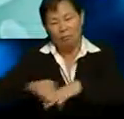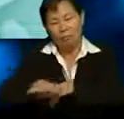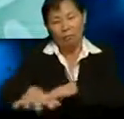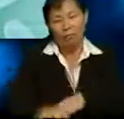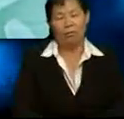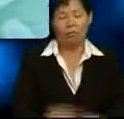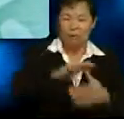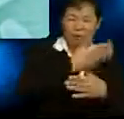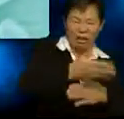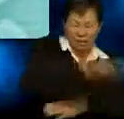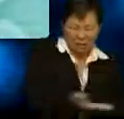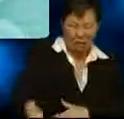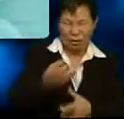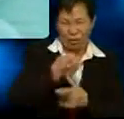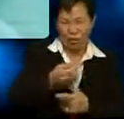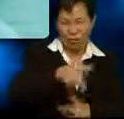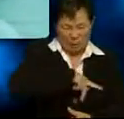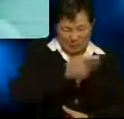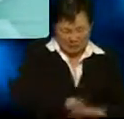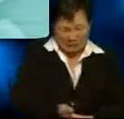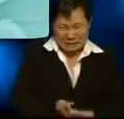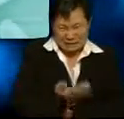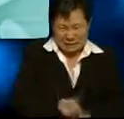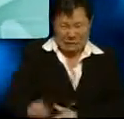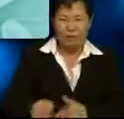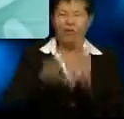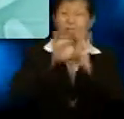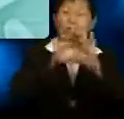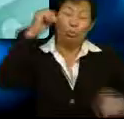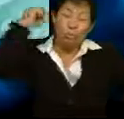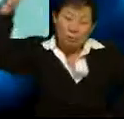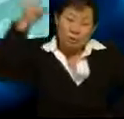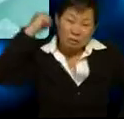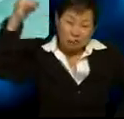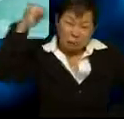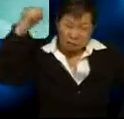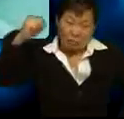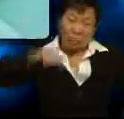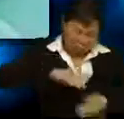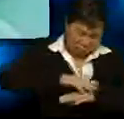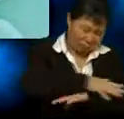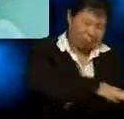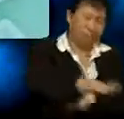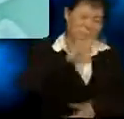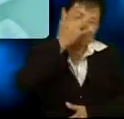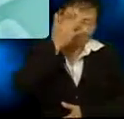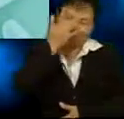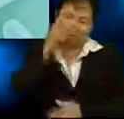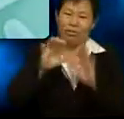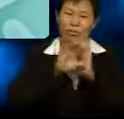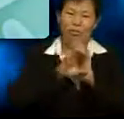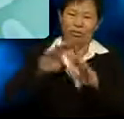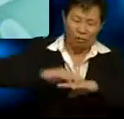The sharing of things or personal items, such as towels, may lead to the spread of diseases caused